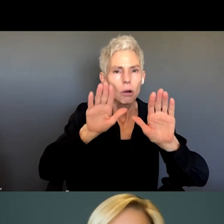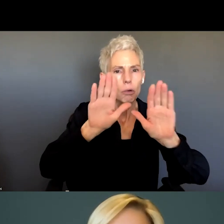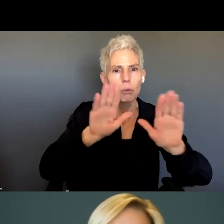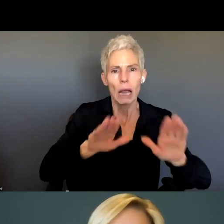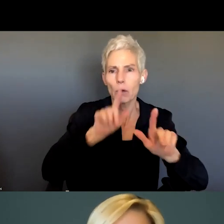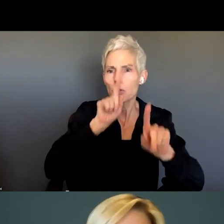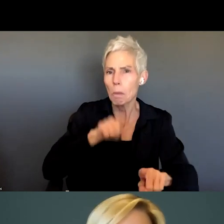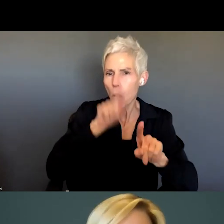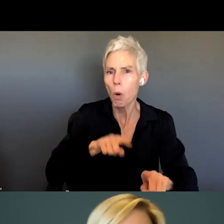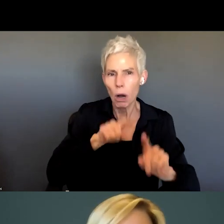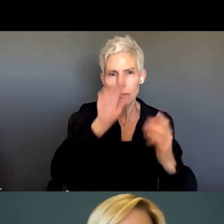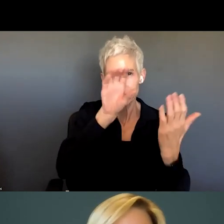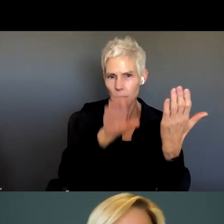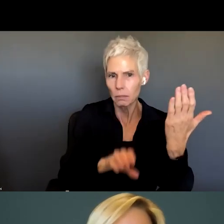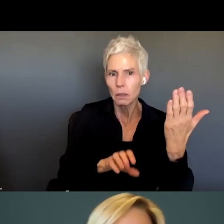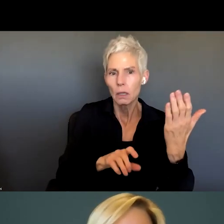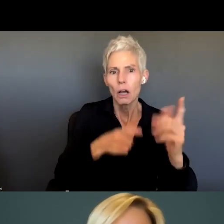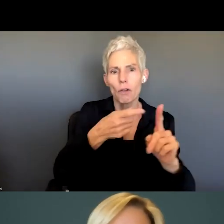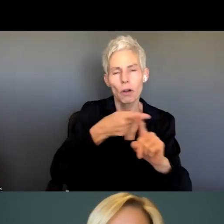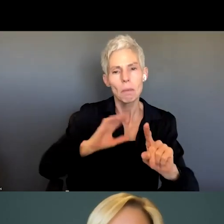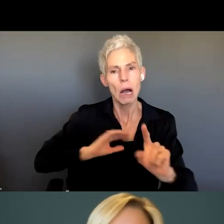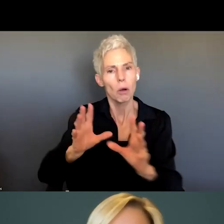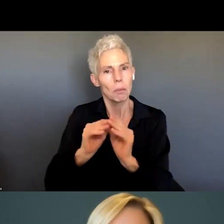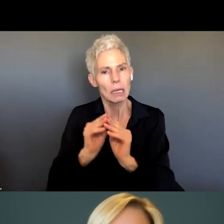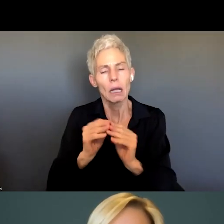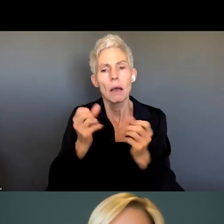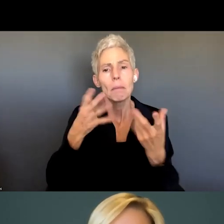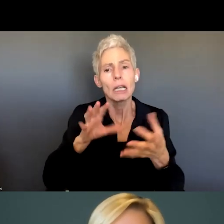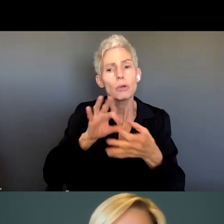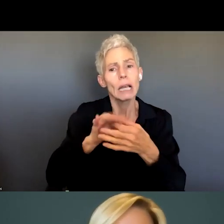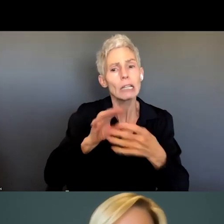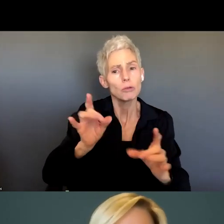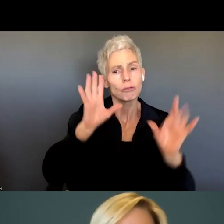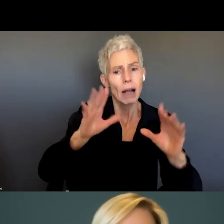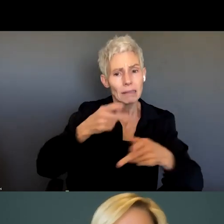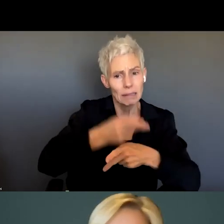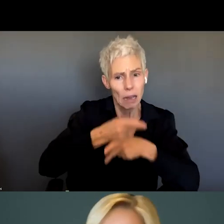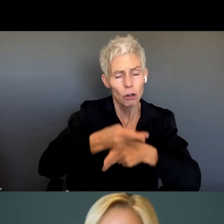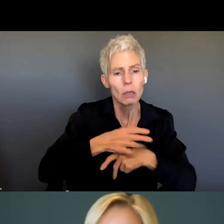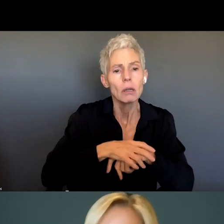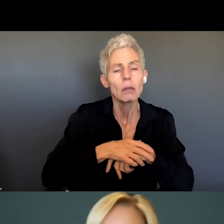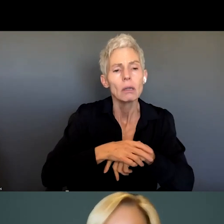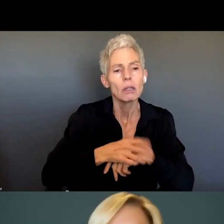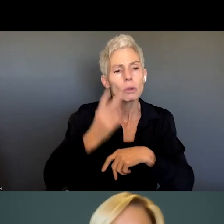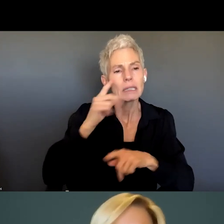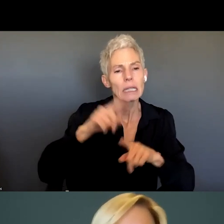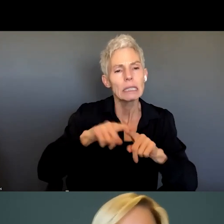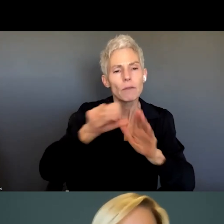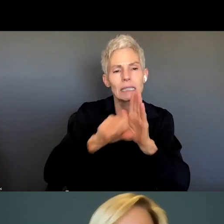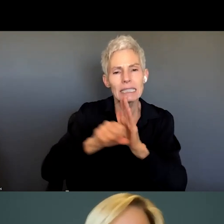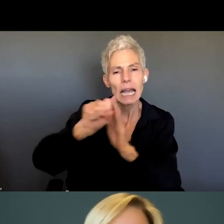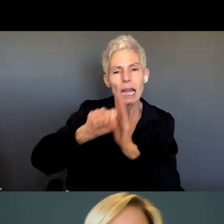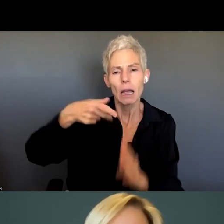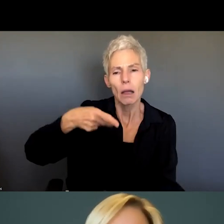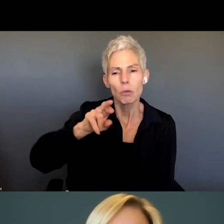reports that come out of NRI, many of them to do with crisis care. You'll see different state profile reports,